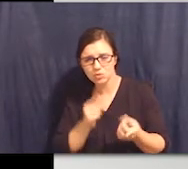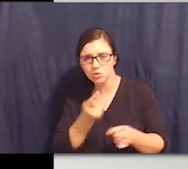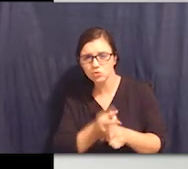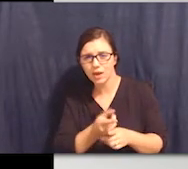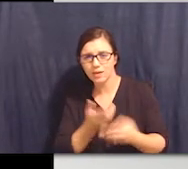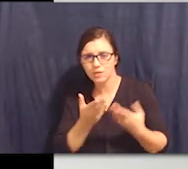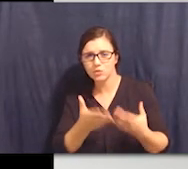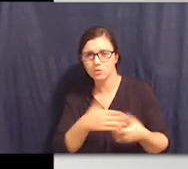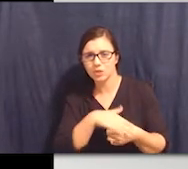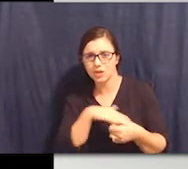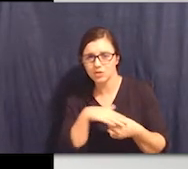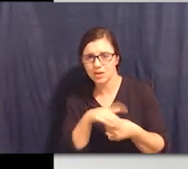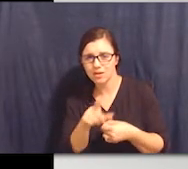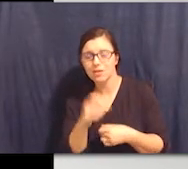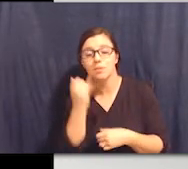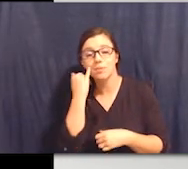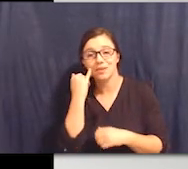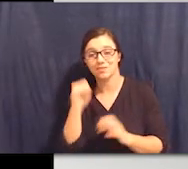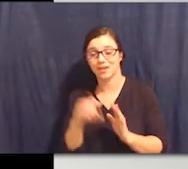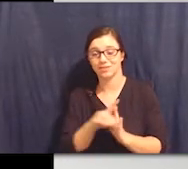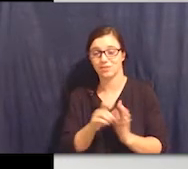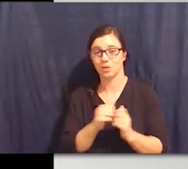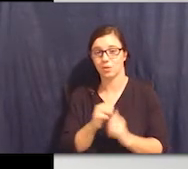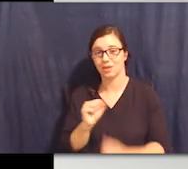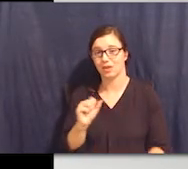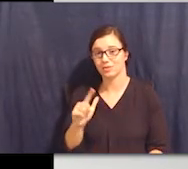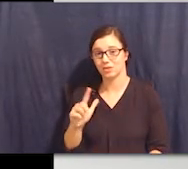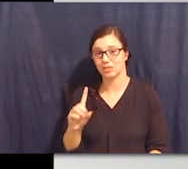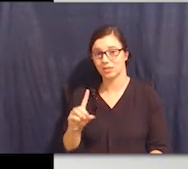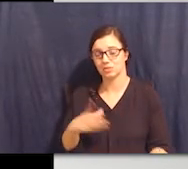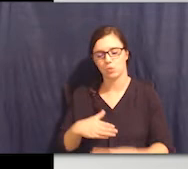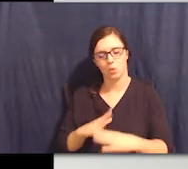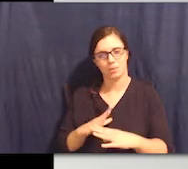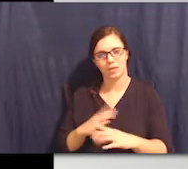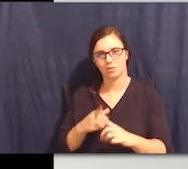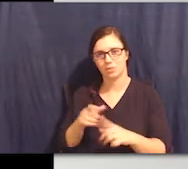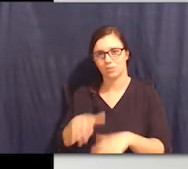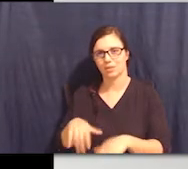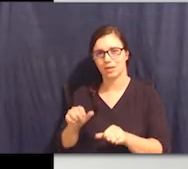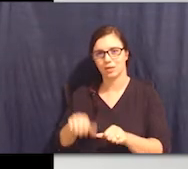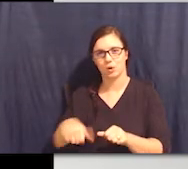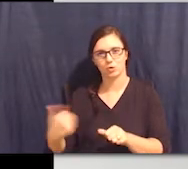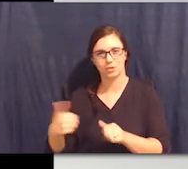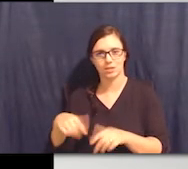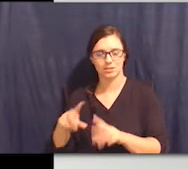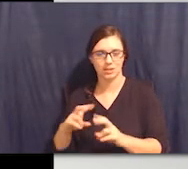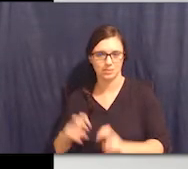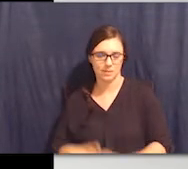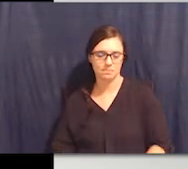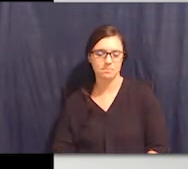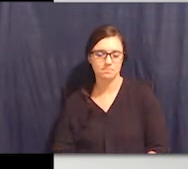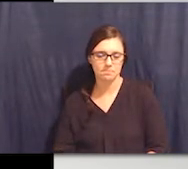the right eligibility area? But if they're identified with SLD, they are prohibited from taking an alternate assessment.